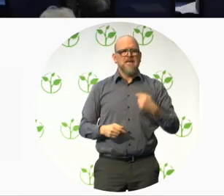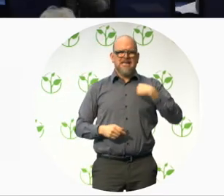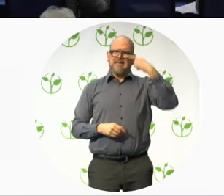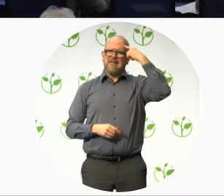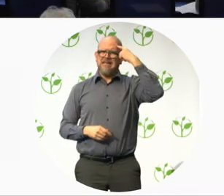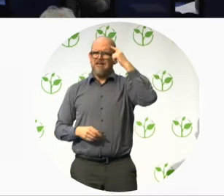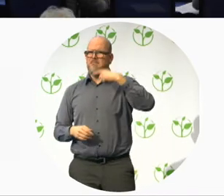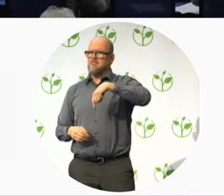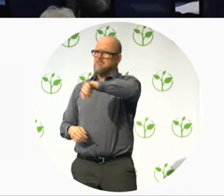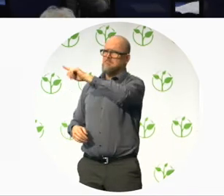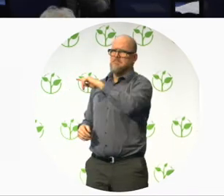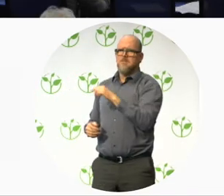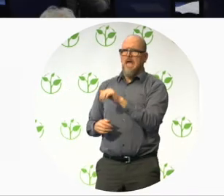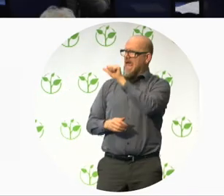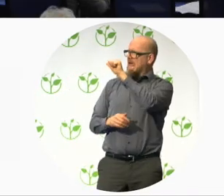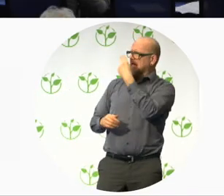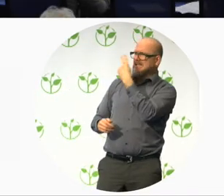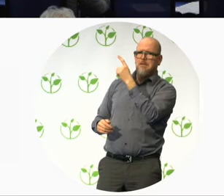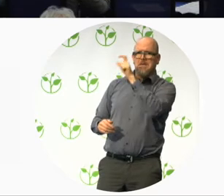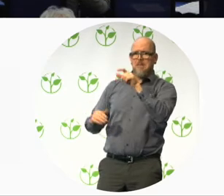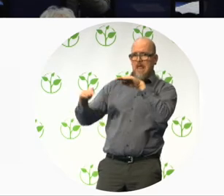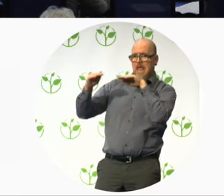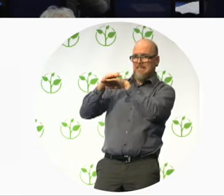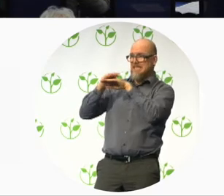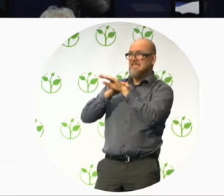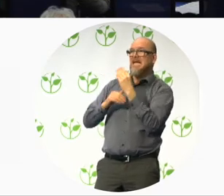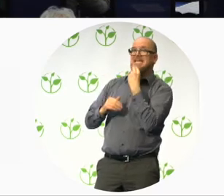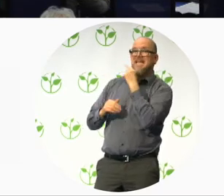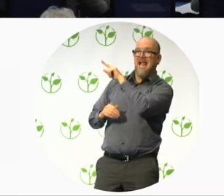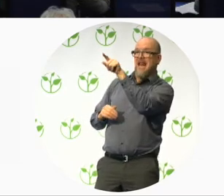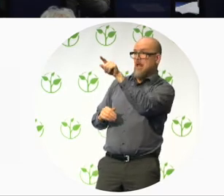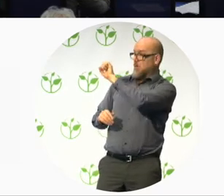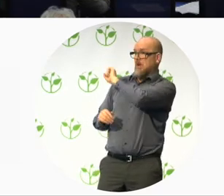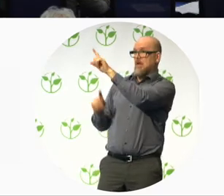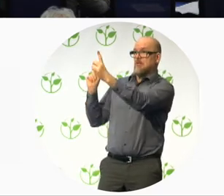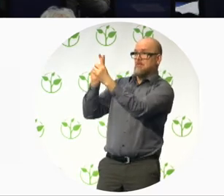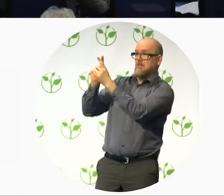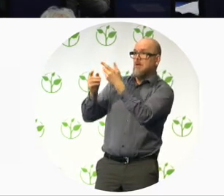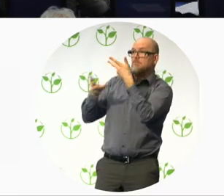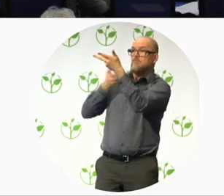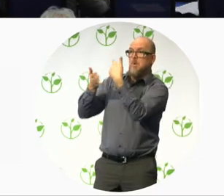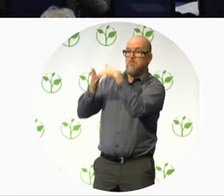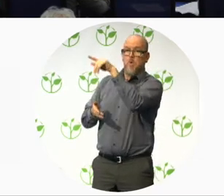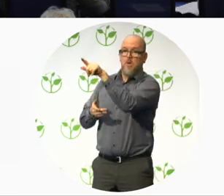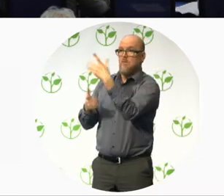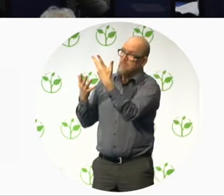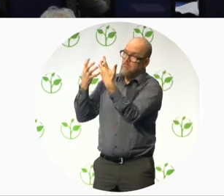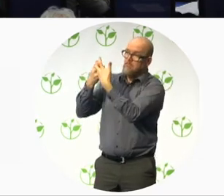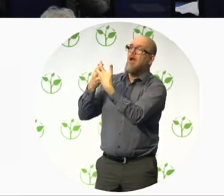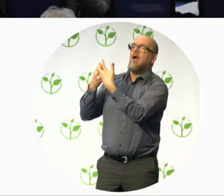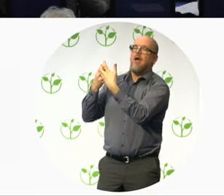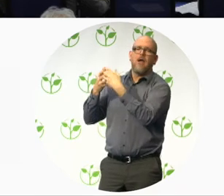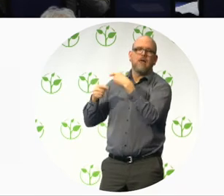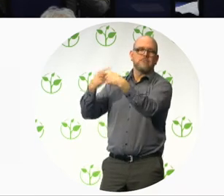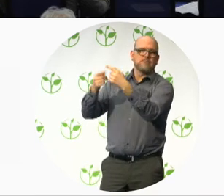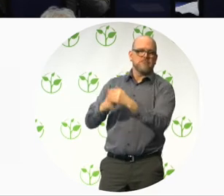Thank you very much, Yonat. And I'm going to abuse horribly the privilege of being the chair of this session by saying that I have the privilege of sending